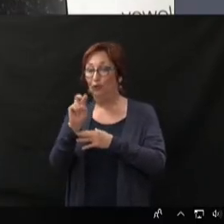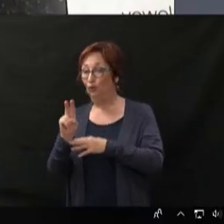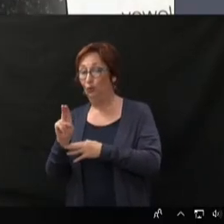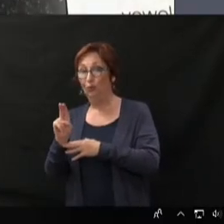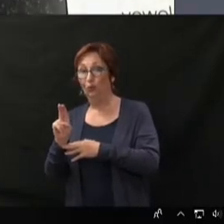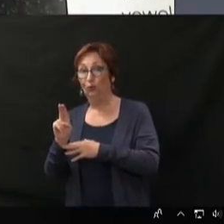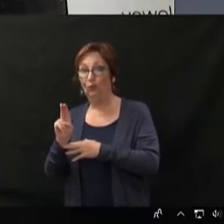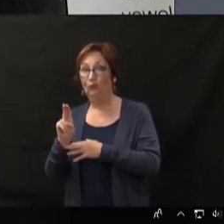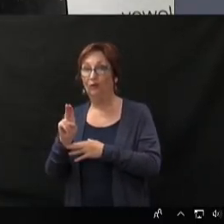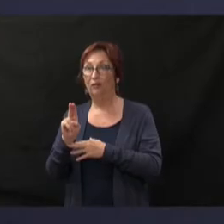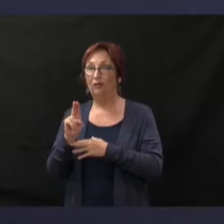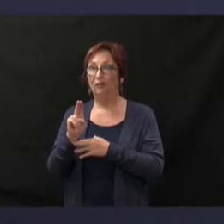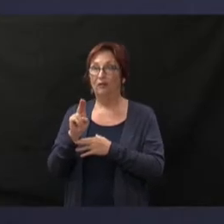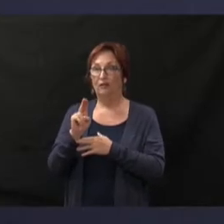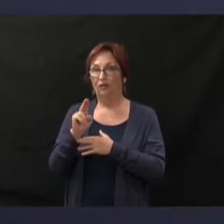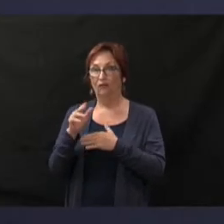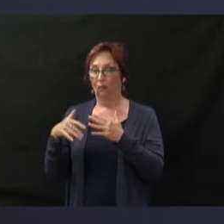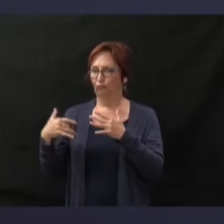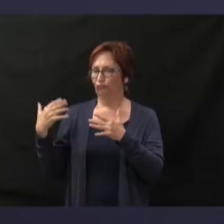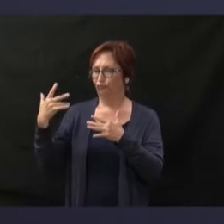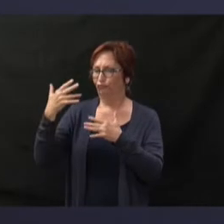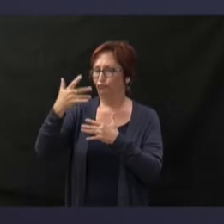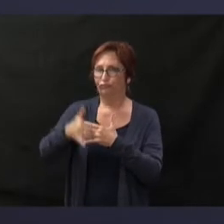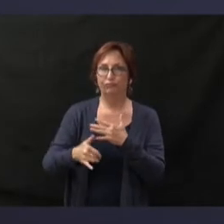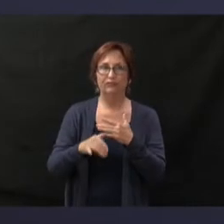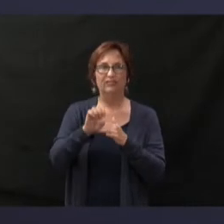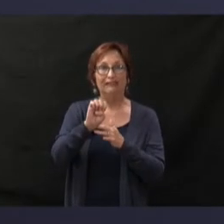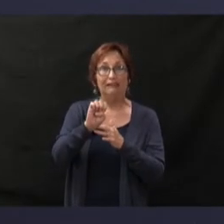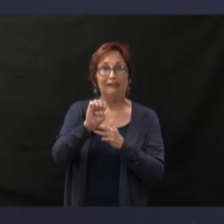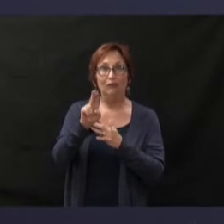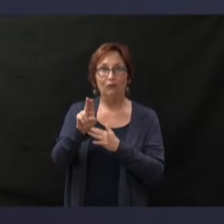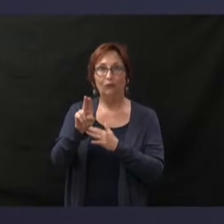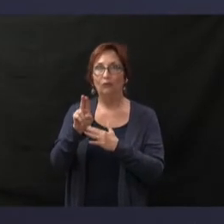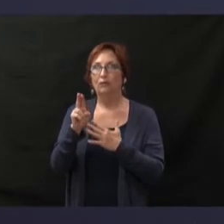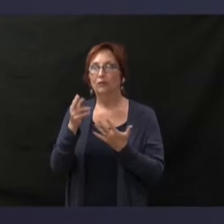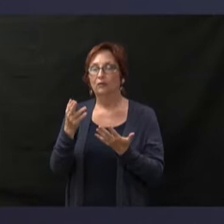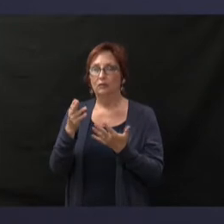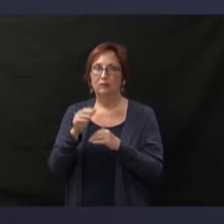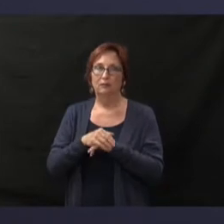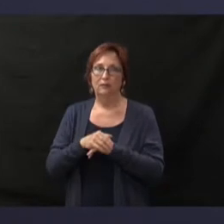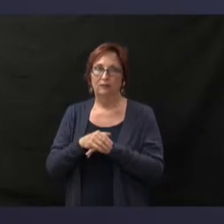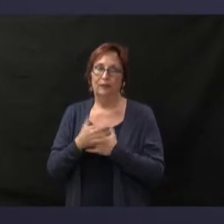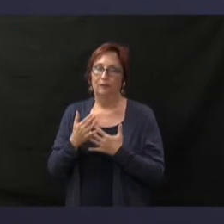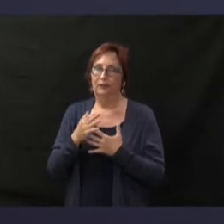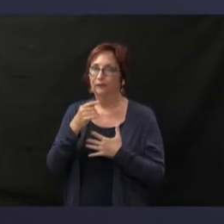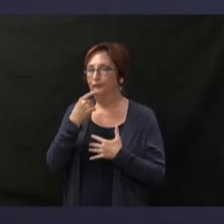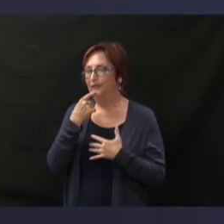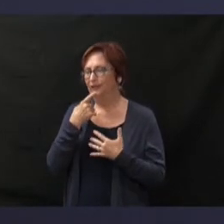gotten all the way and you've gone to EU, you got to say to yourself, does this kid need to be in reading support anymore? You know.